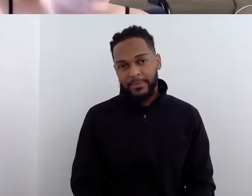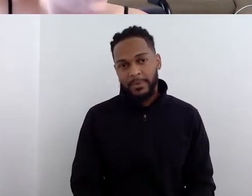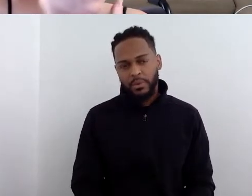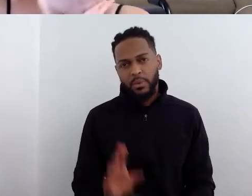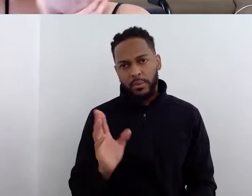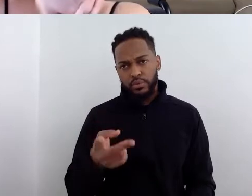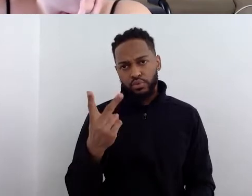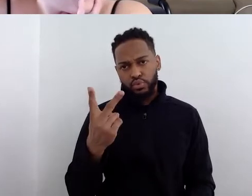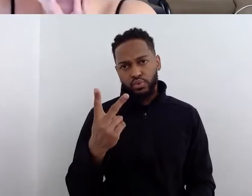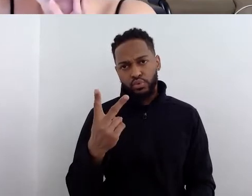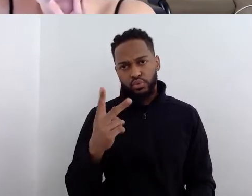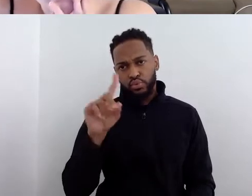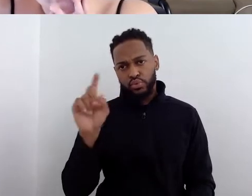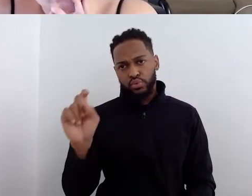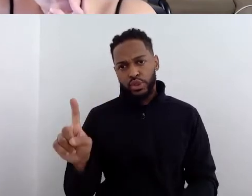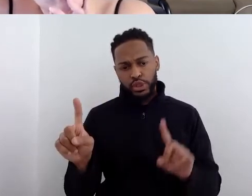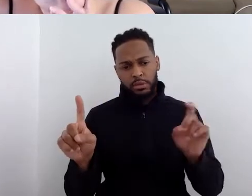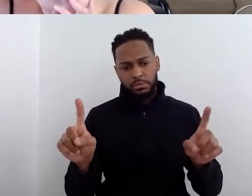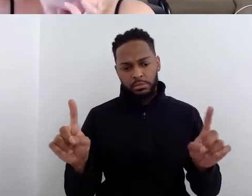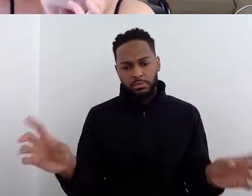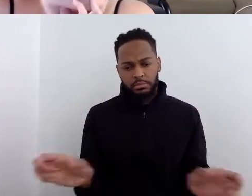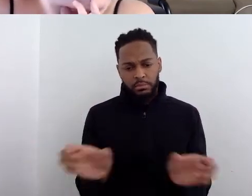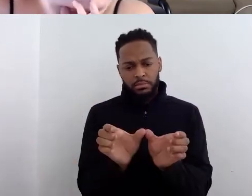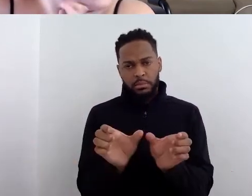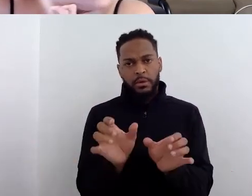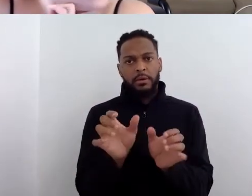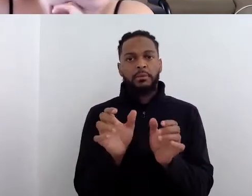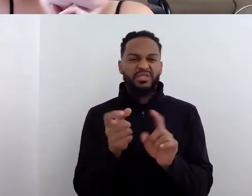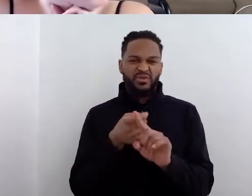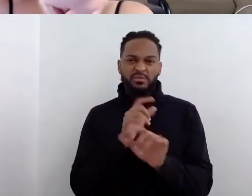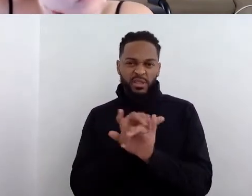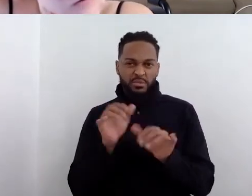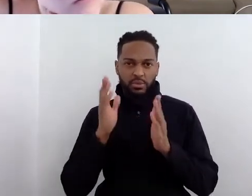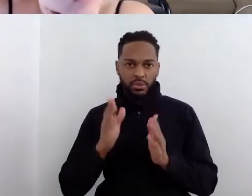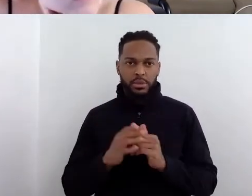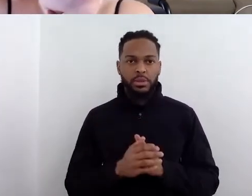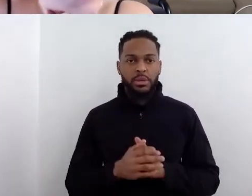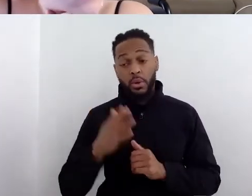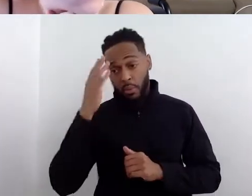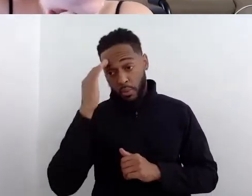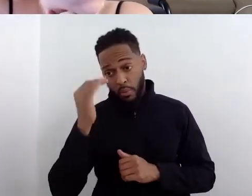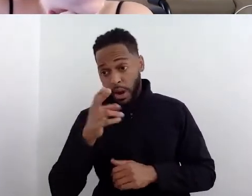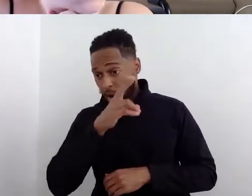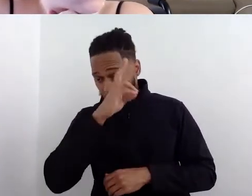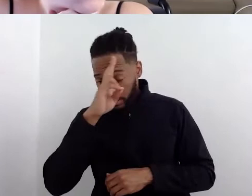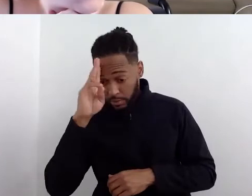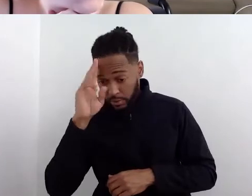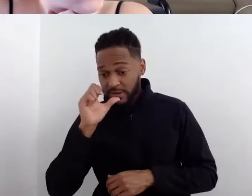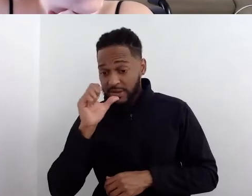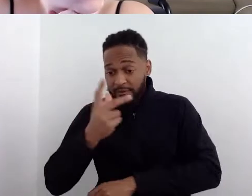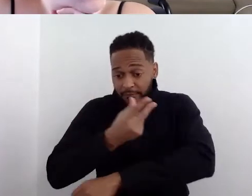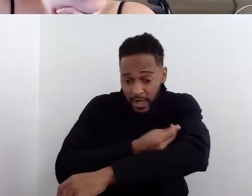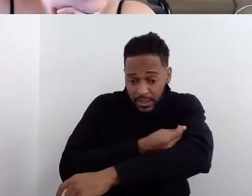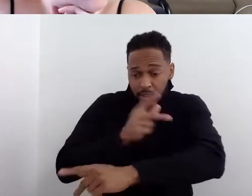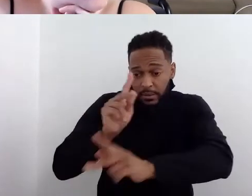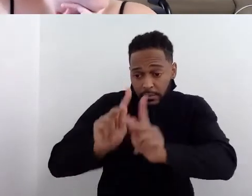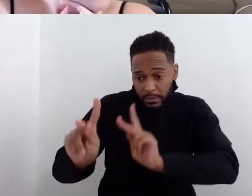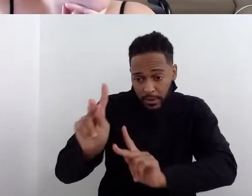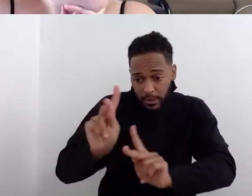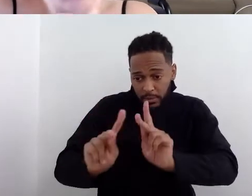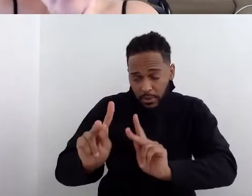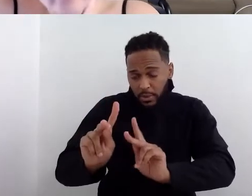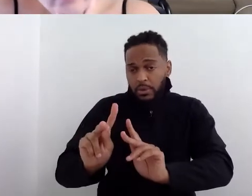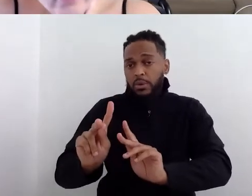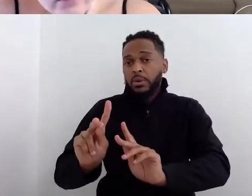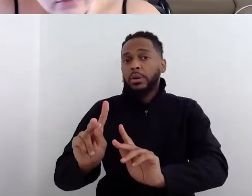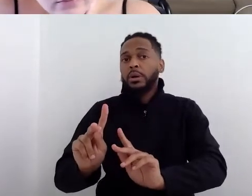from the same person. This is why hospitals are not vaccinating patients. Why some particular